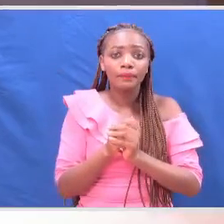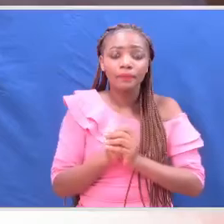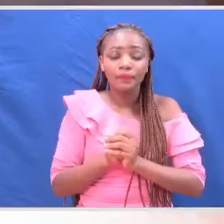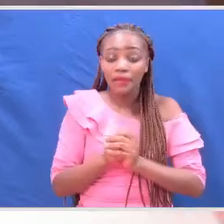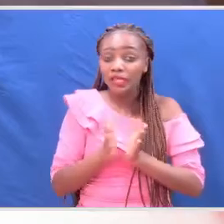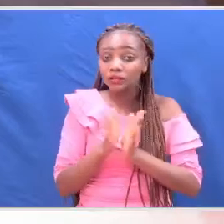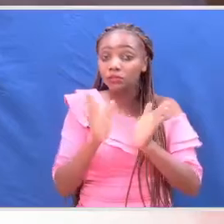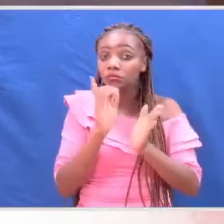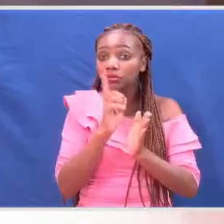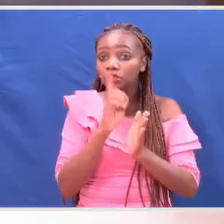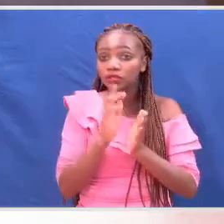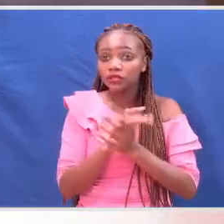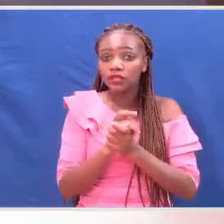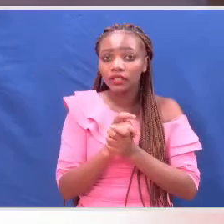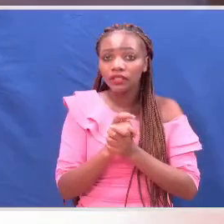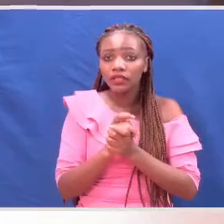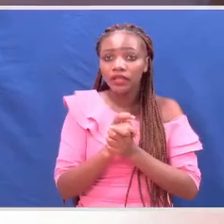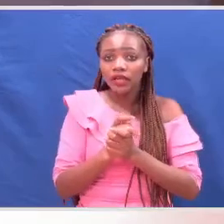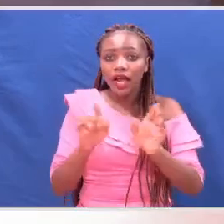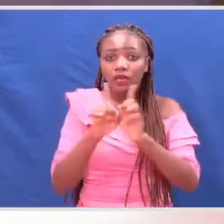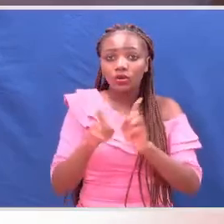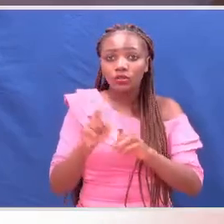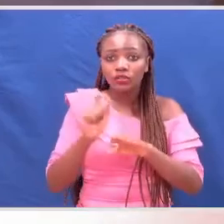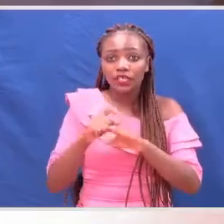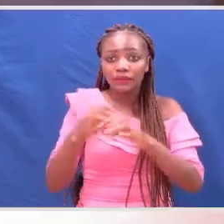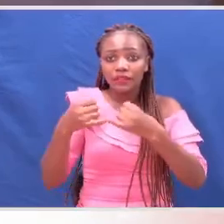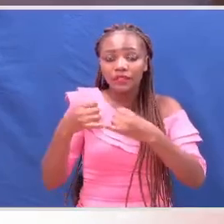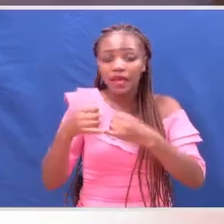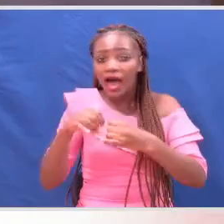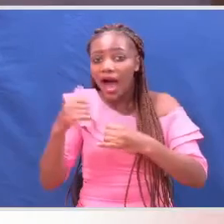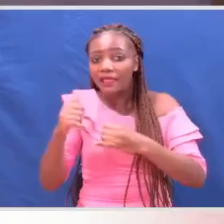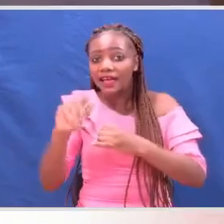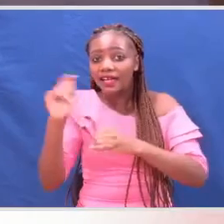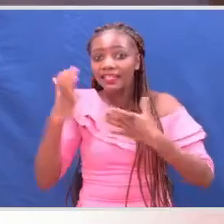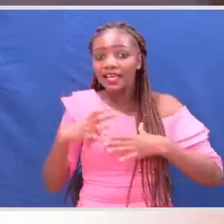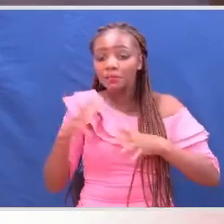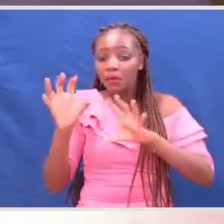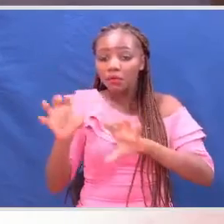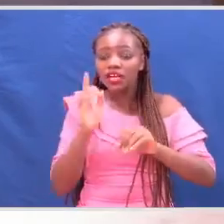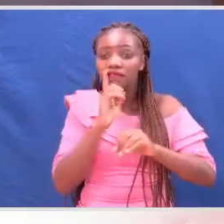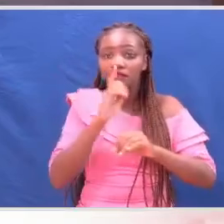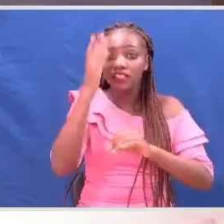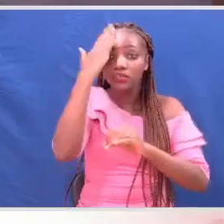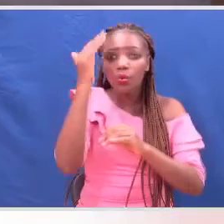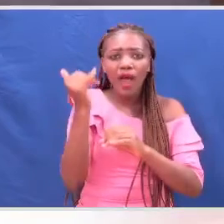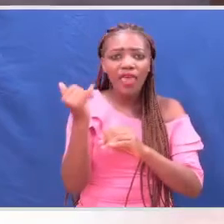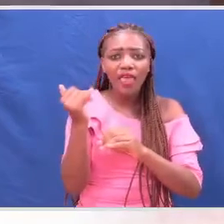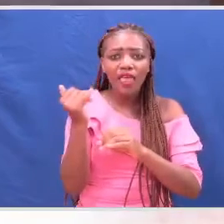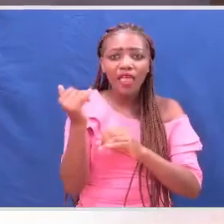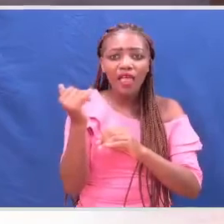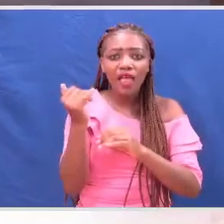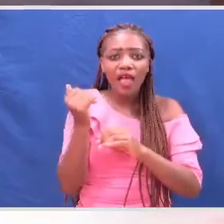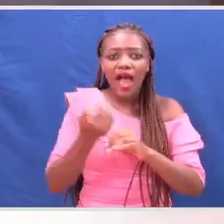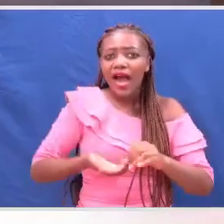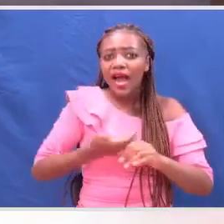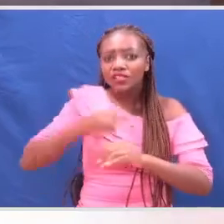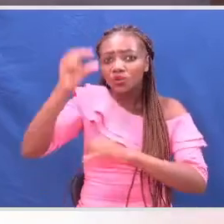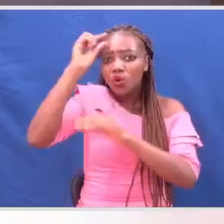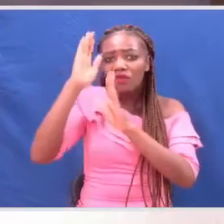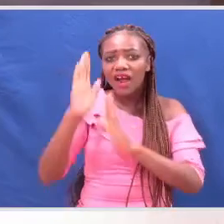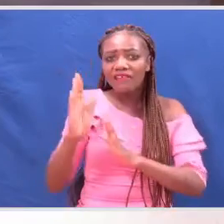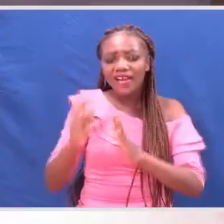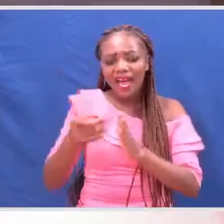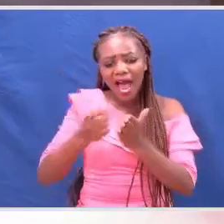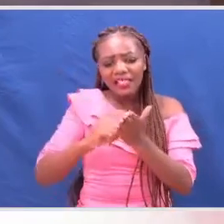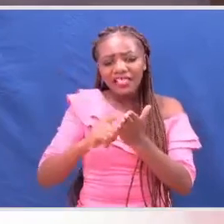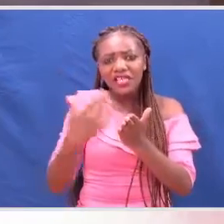stalemate, while wananchi are suffering just because the Council of Governors